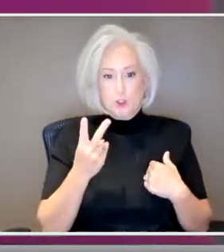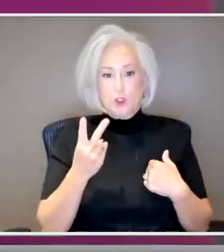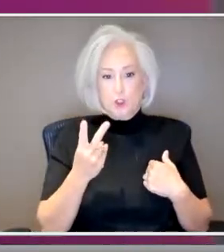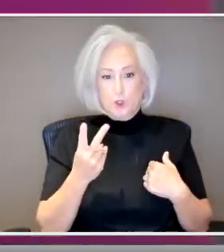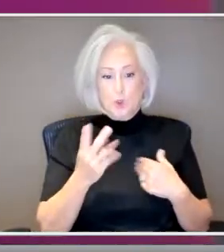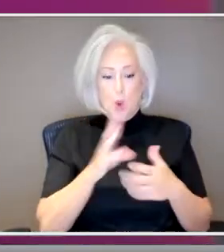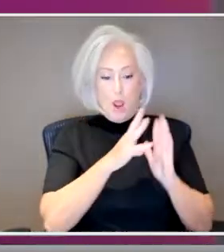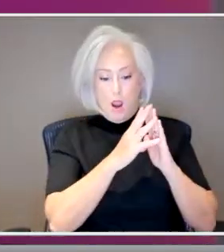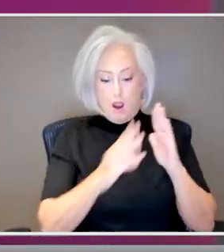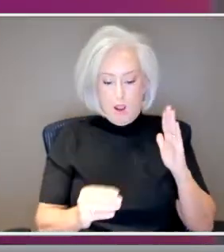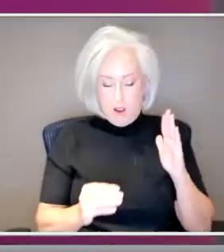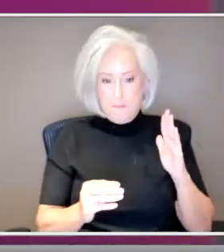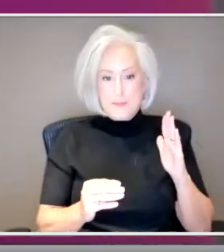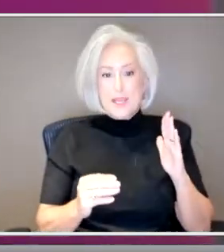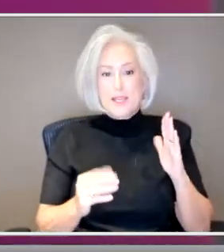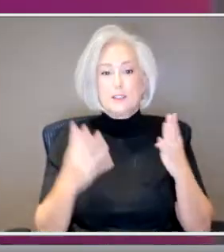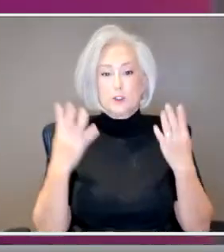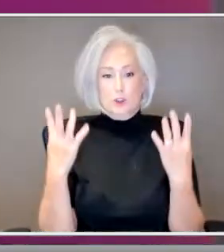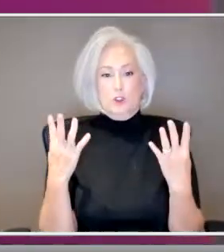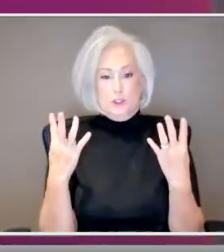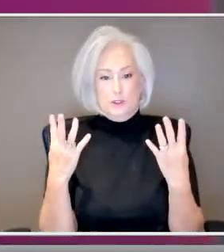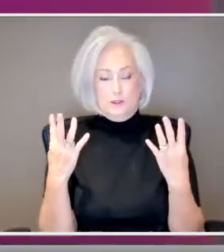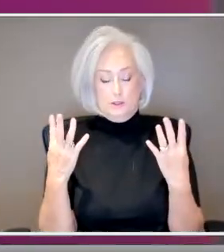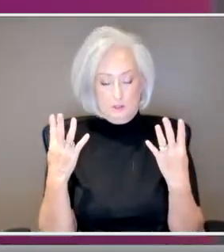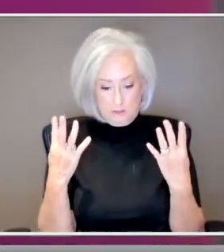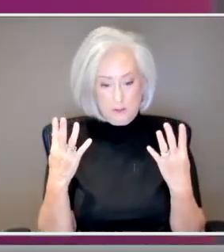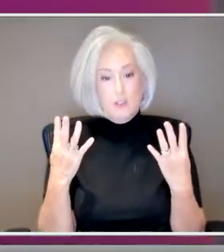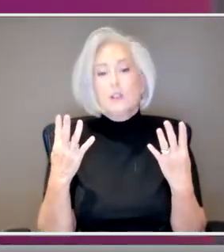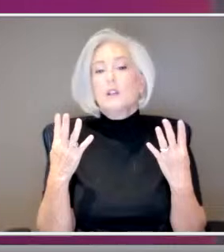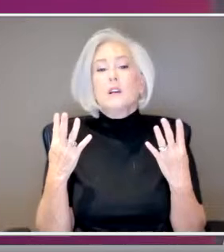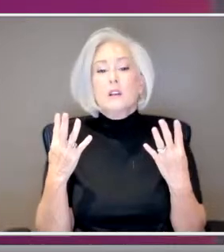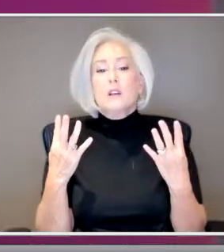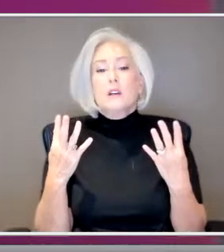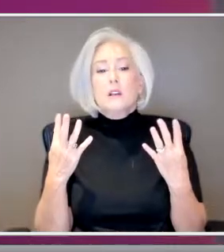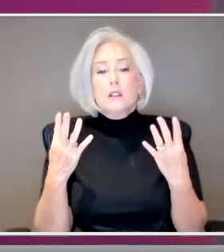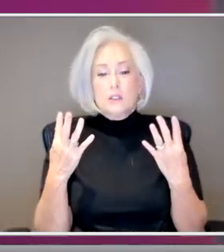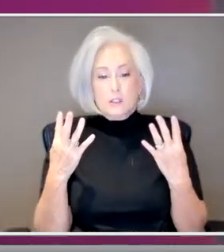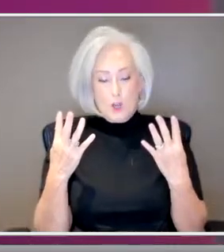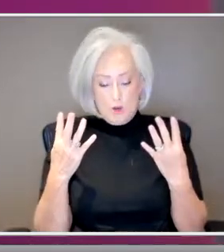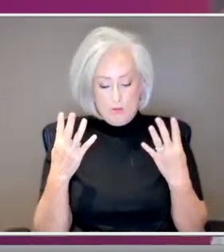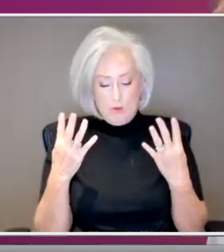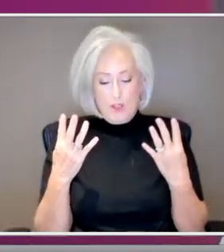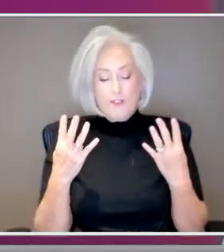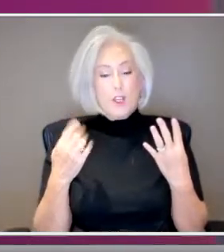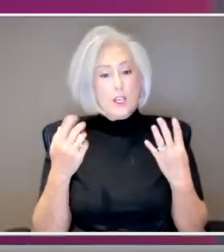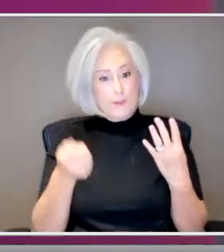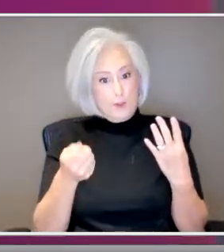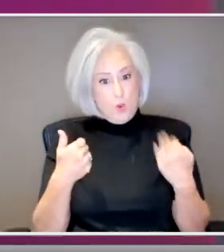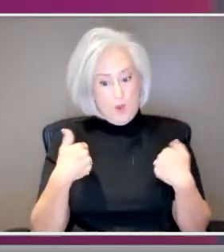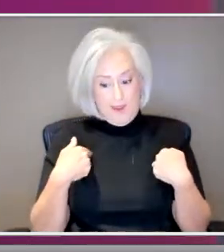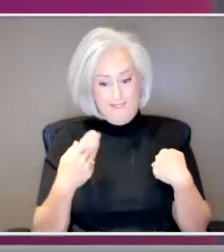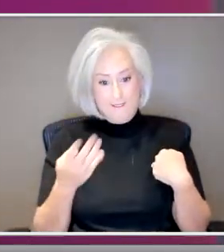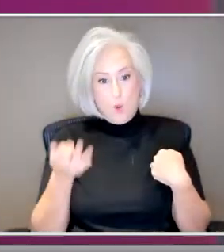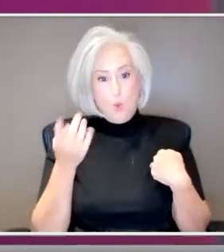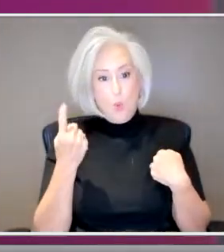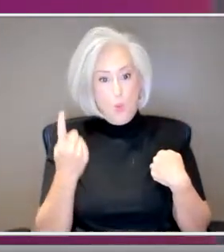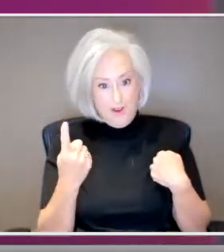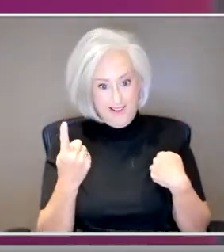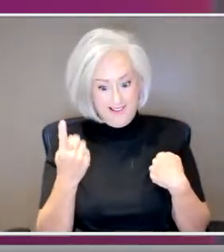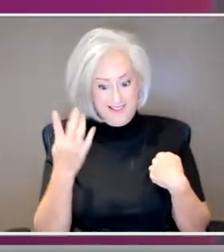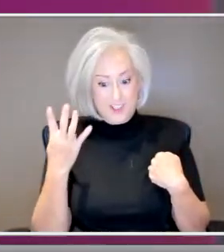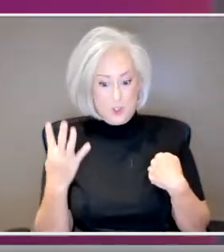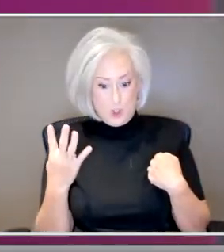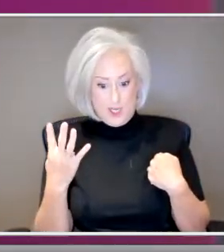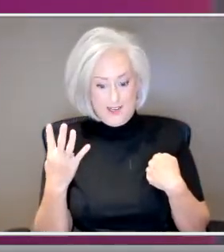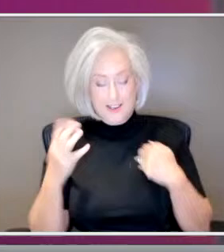one copy of the gene with the mutation, you can express the condition. So Addison has two copies of the gene. It's a flip